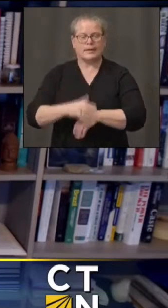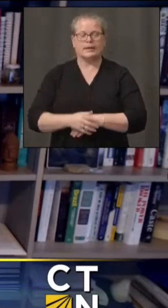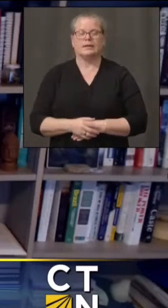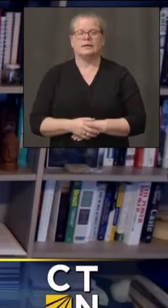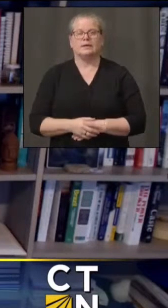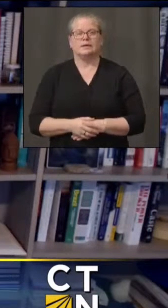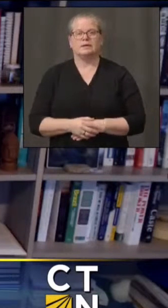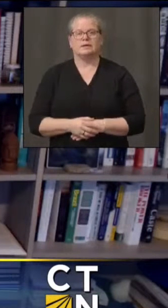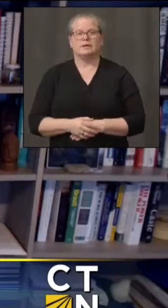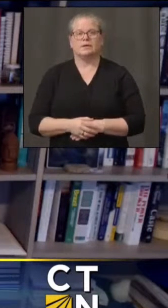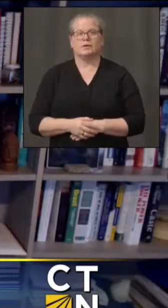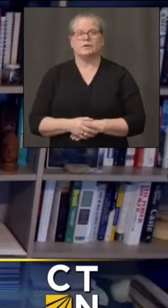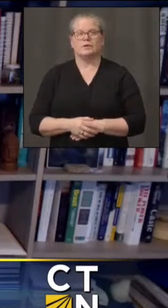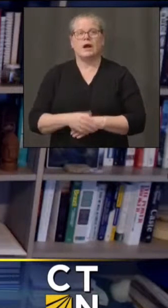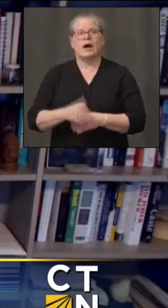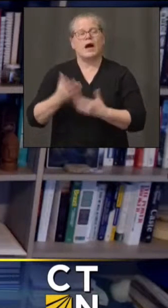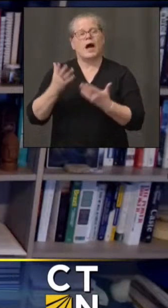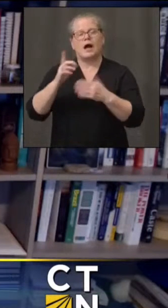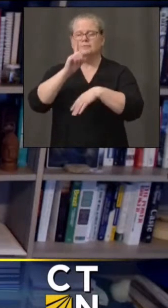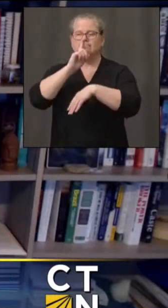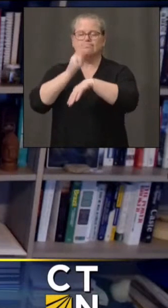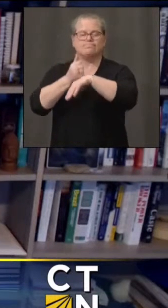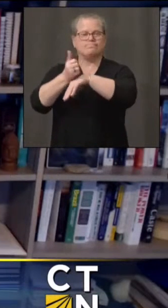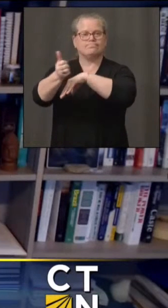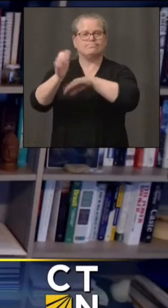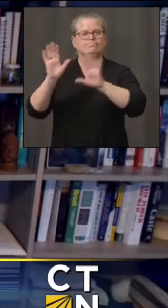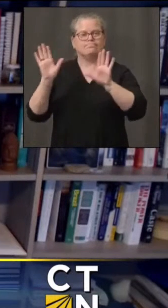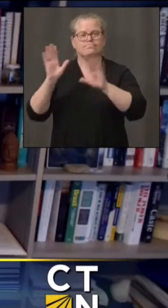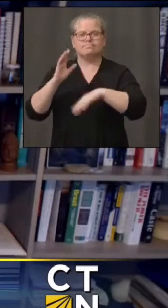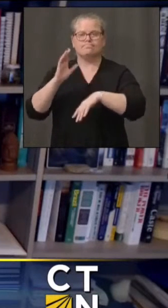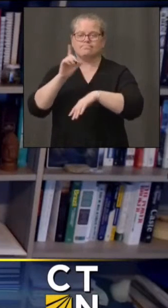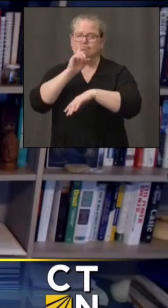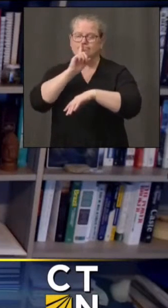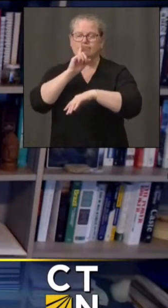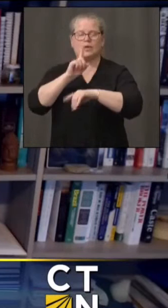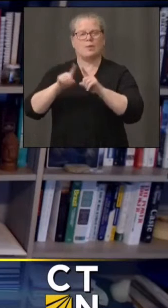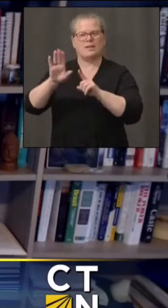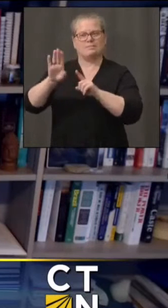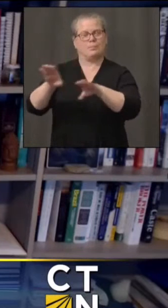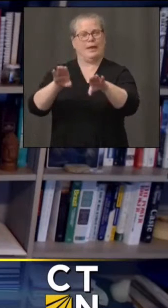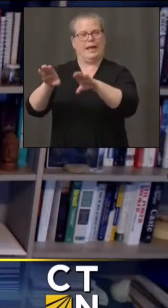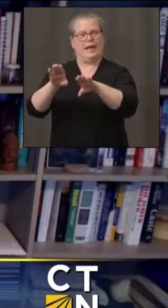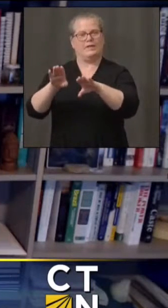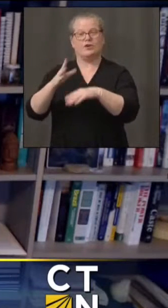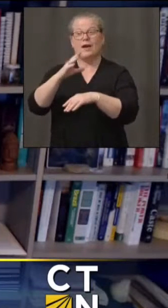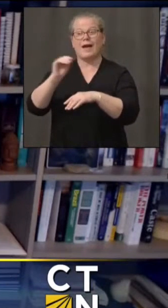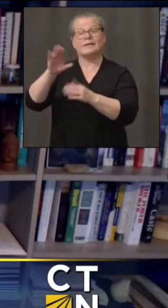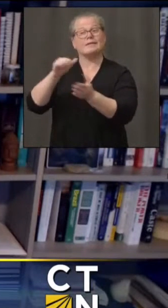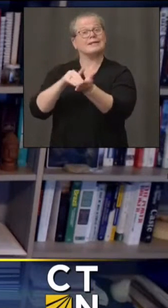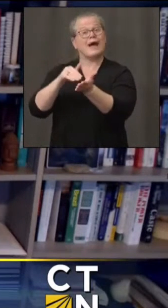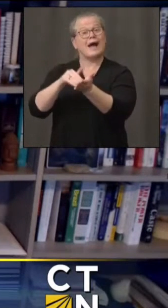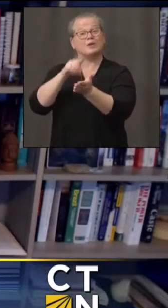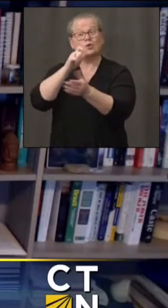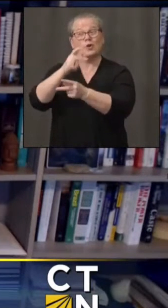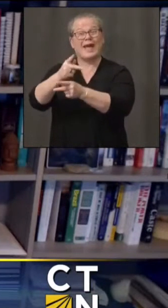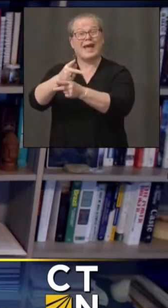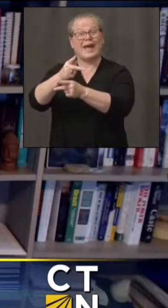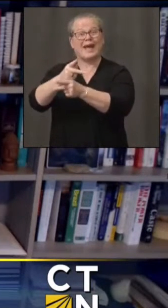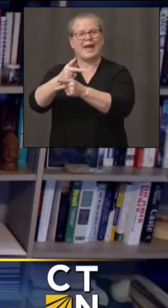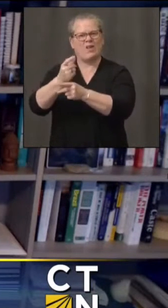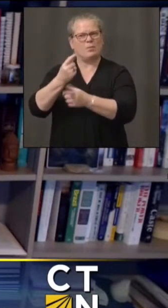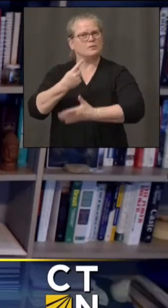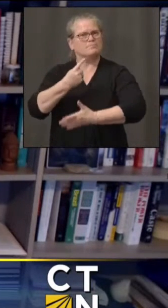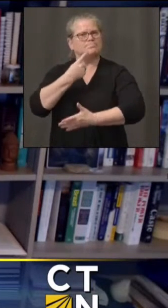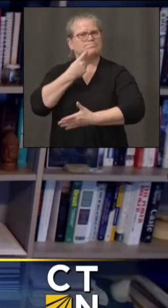but I was really disappointed at the conduct of the physicians taking care of him. Many of them, he went to one of the